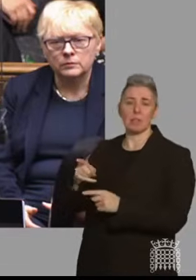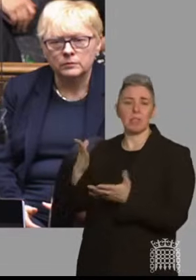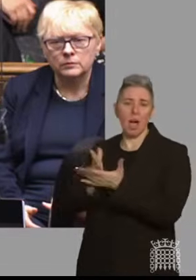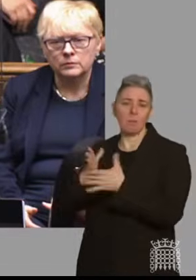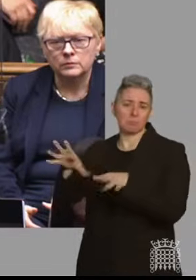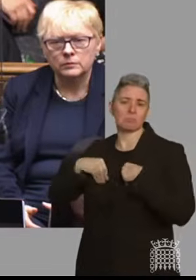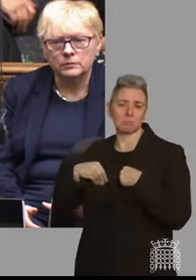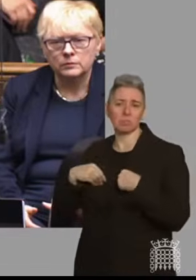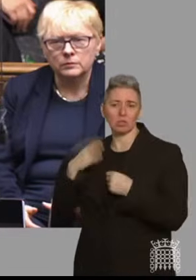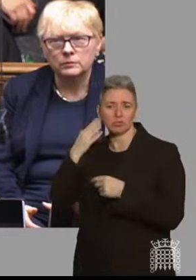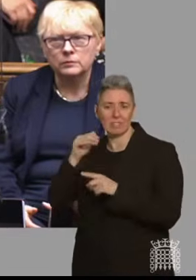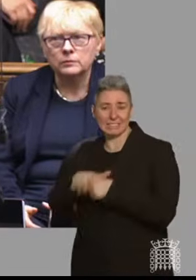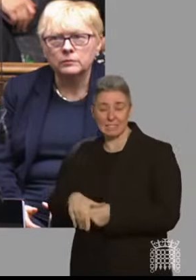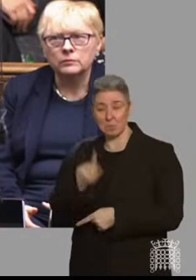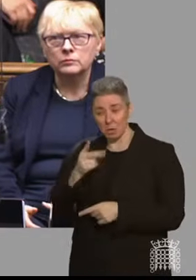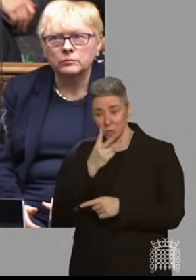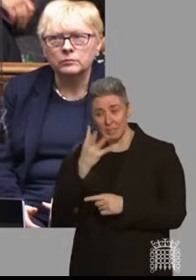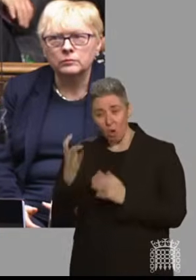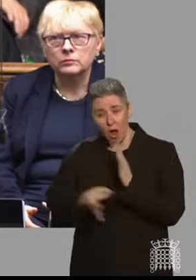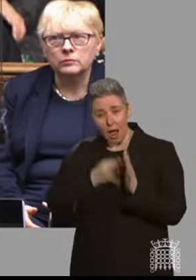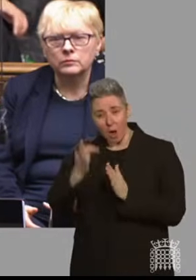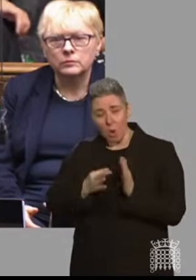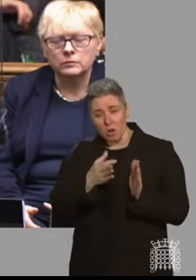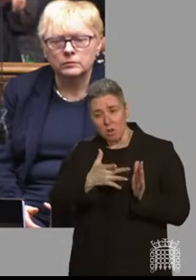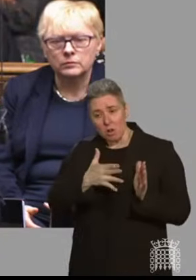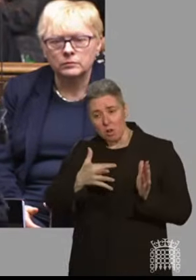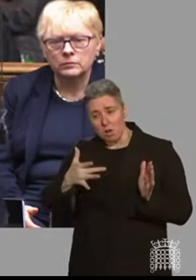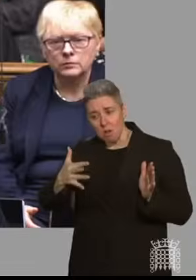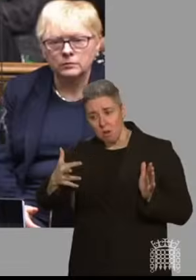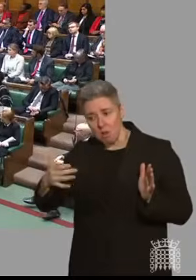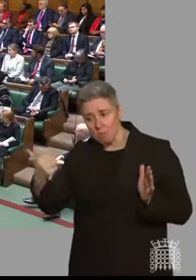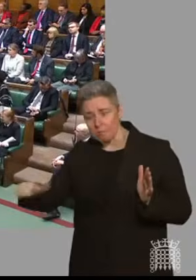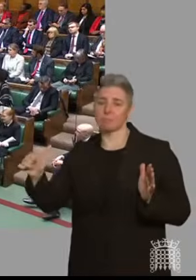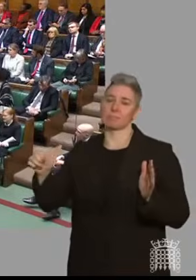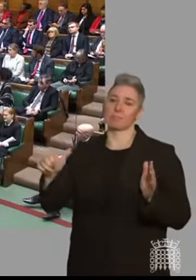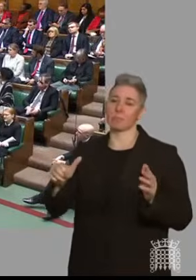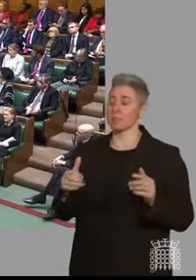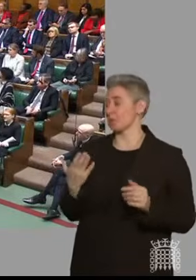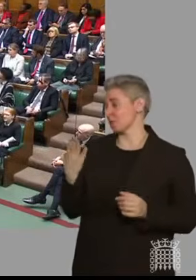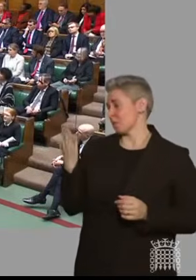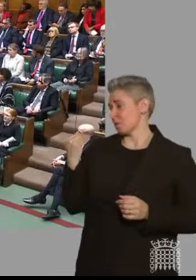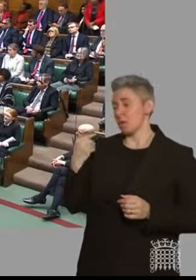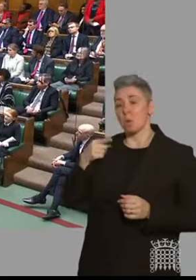for the use of his helicopter. So will he reimburse him, yes or no?